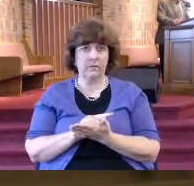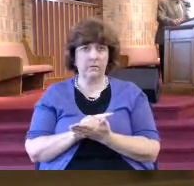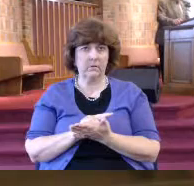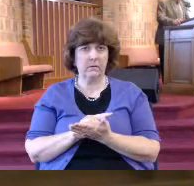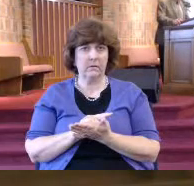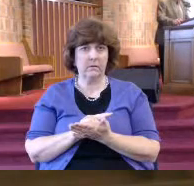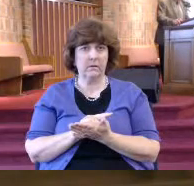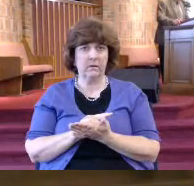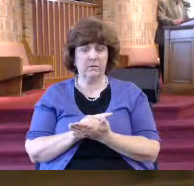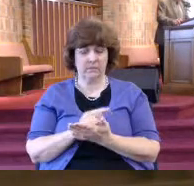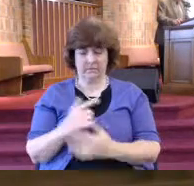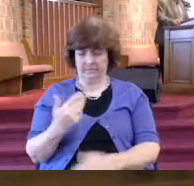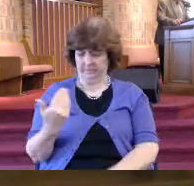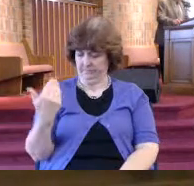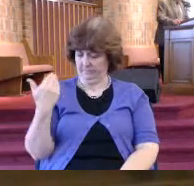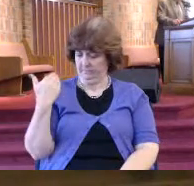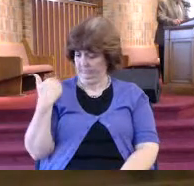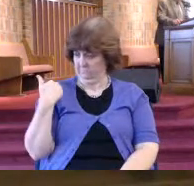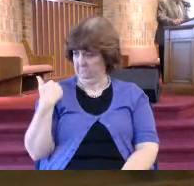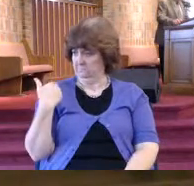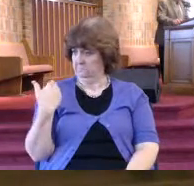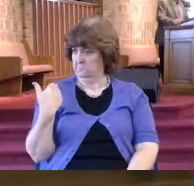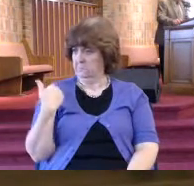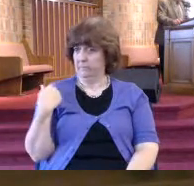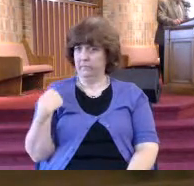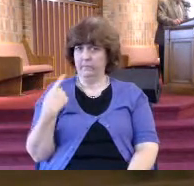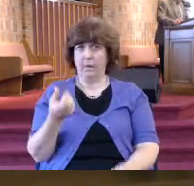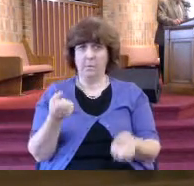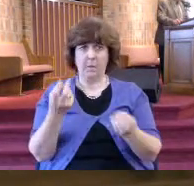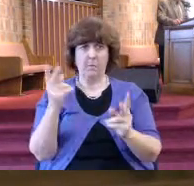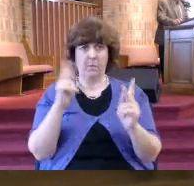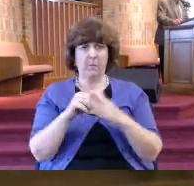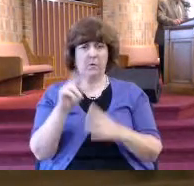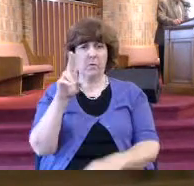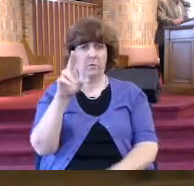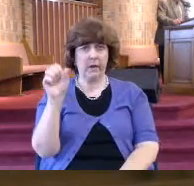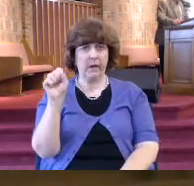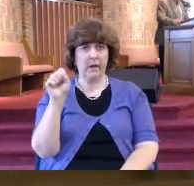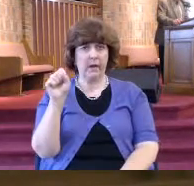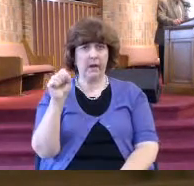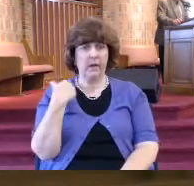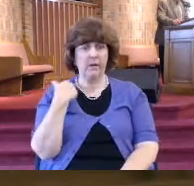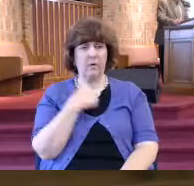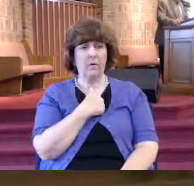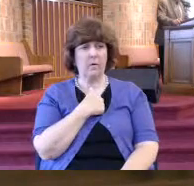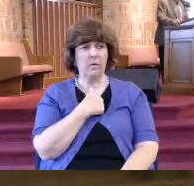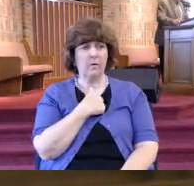It wasn't too long ago that many of us in the United States sat and watched